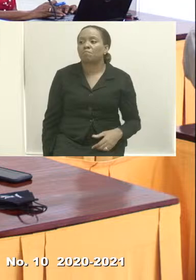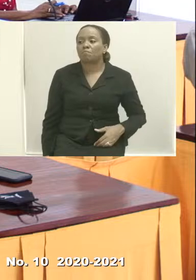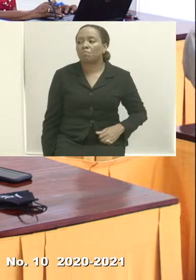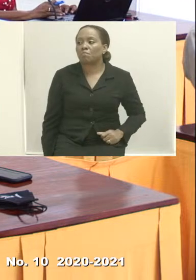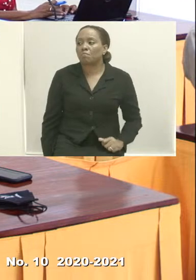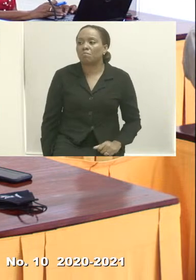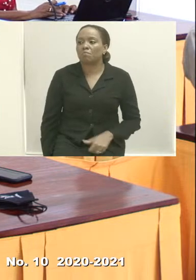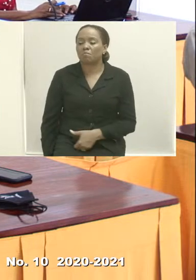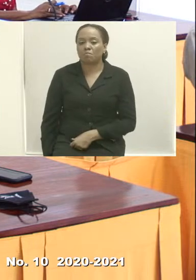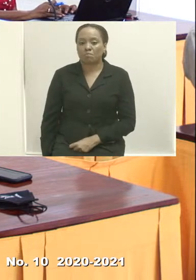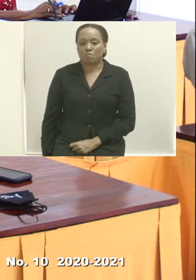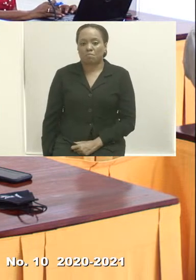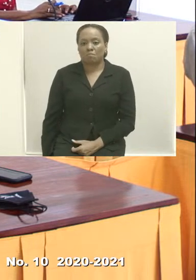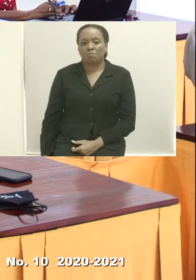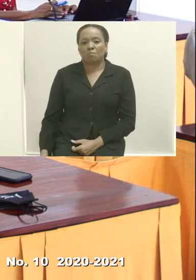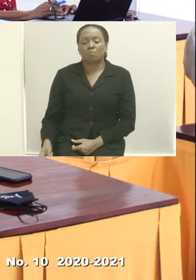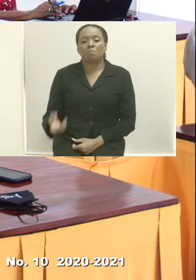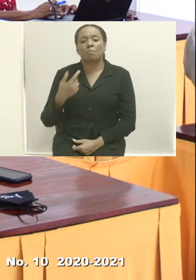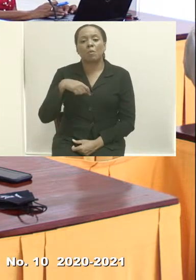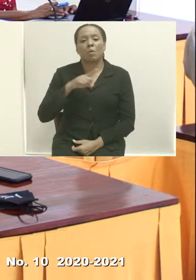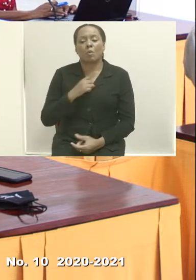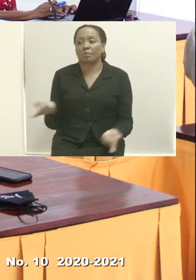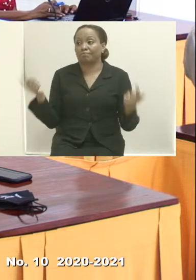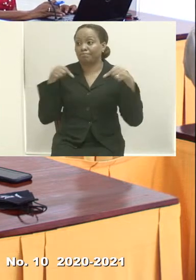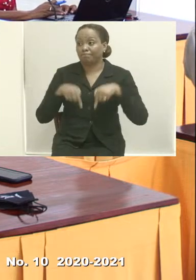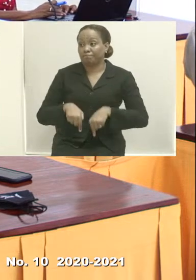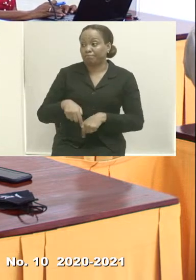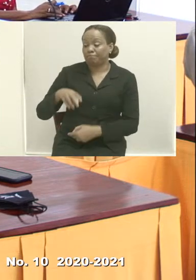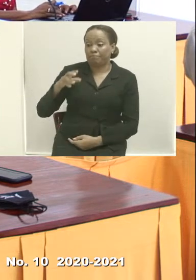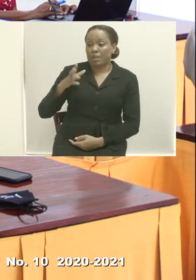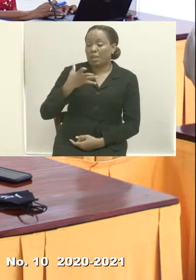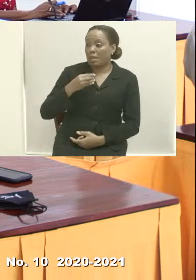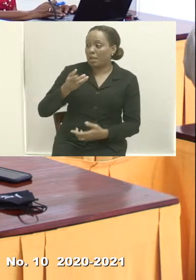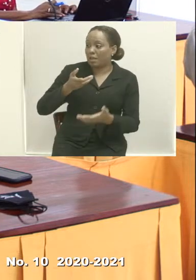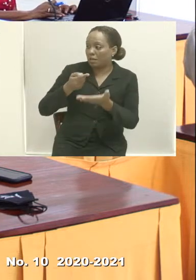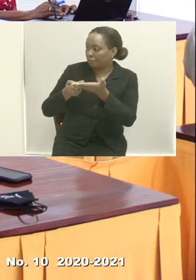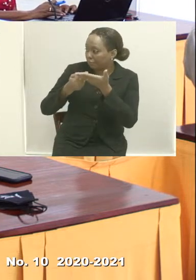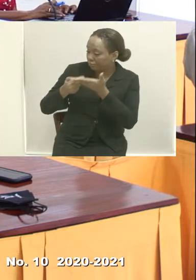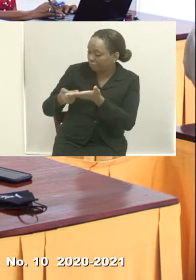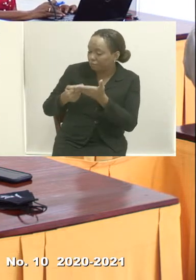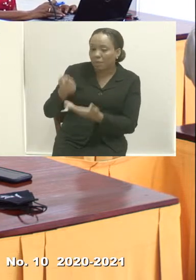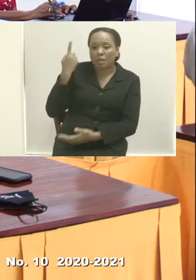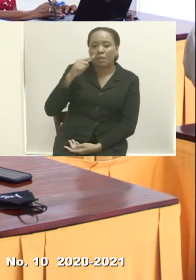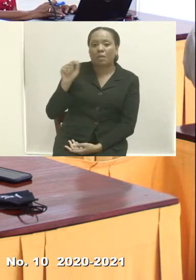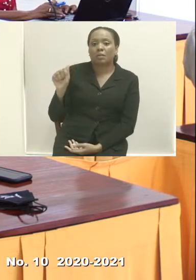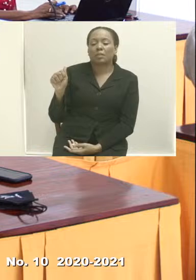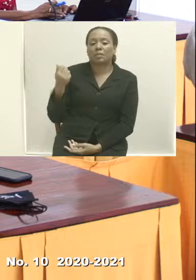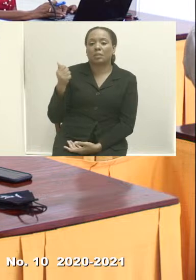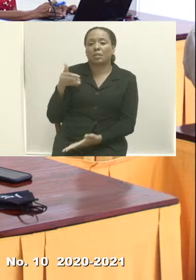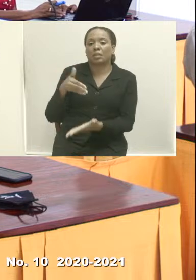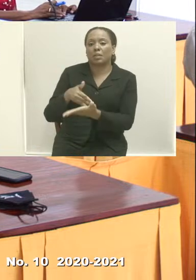this House and gotten the provisioning for $10 million of this assistance.